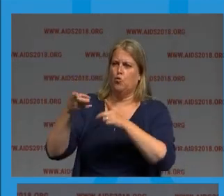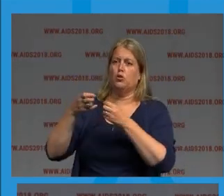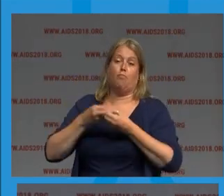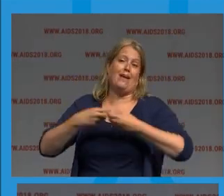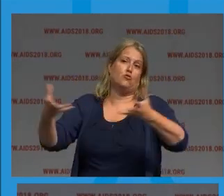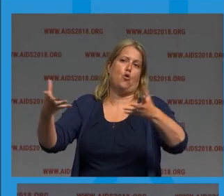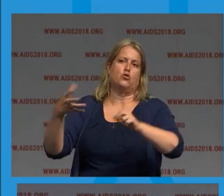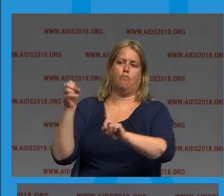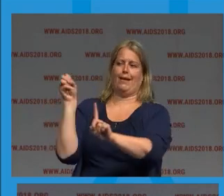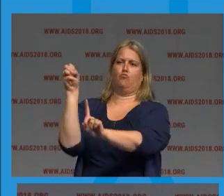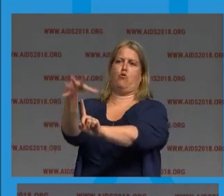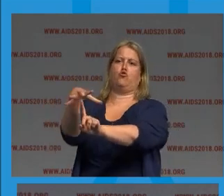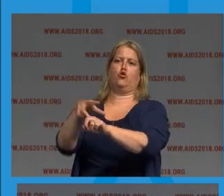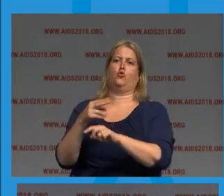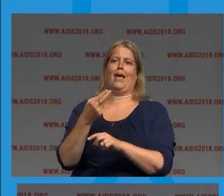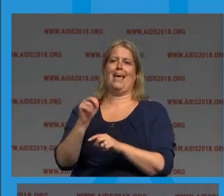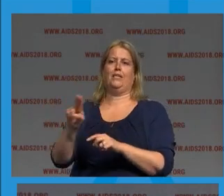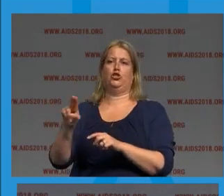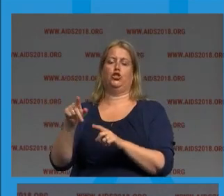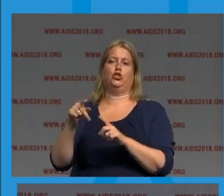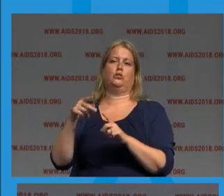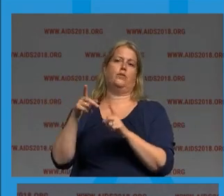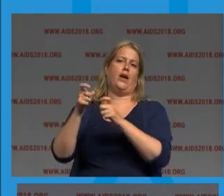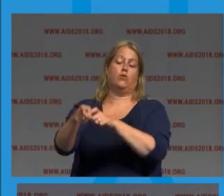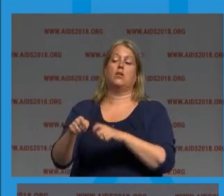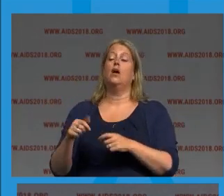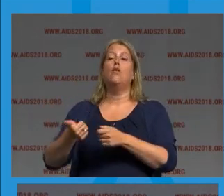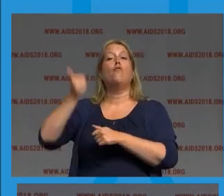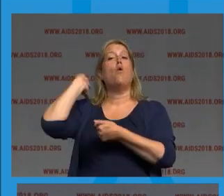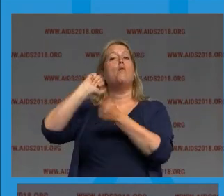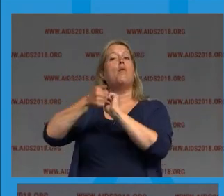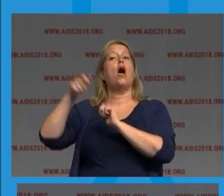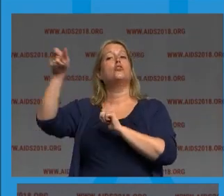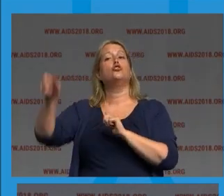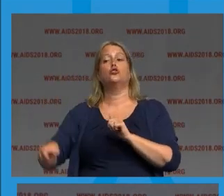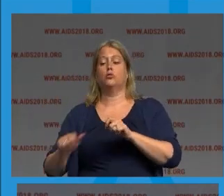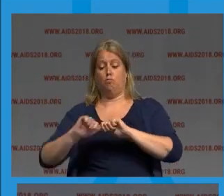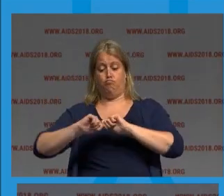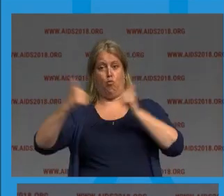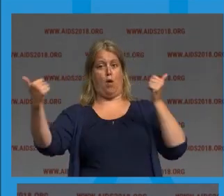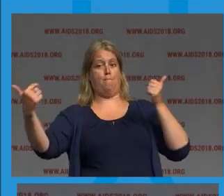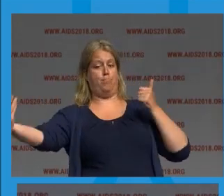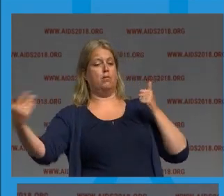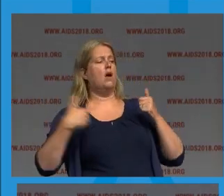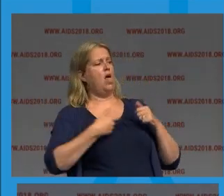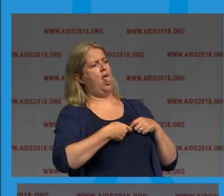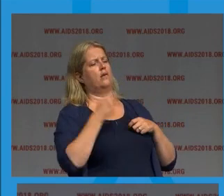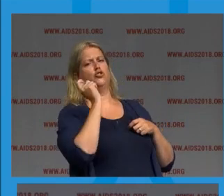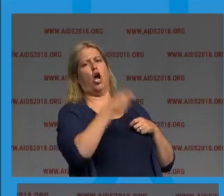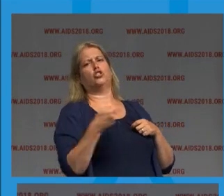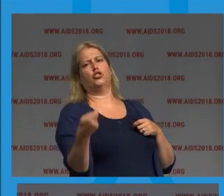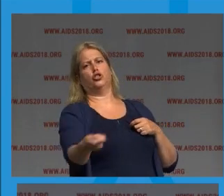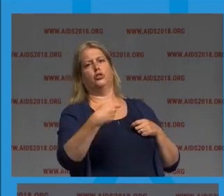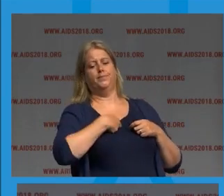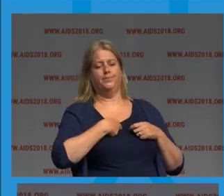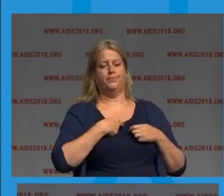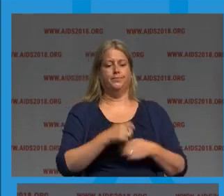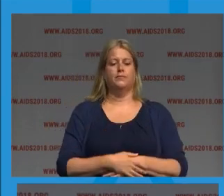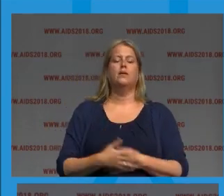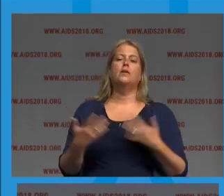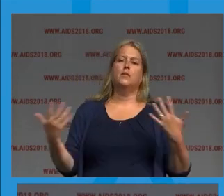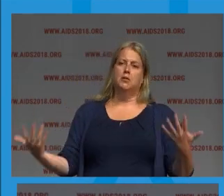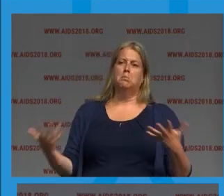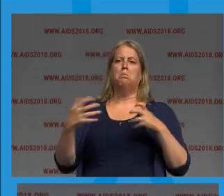A former partner filed charges against me after we broke up. As a result of that experience, I accepted a felony